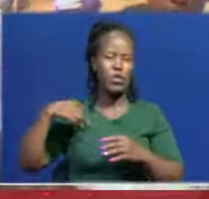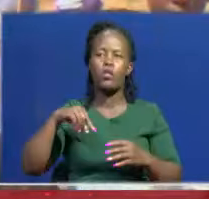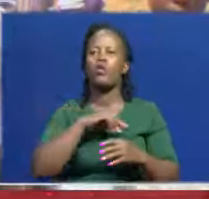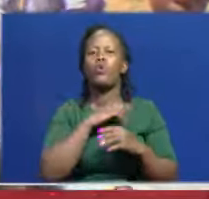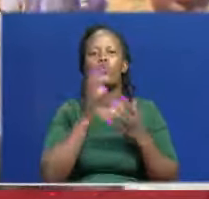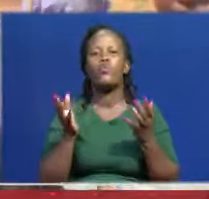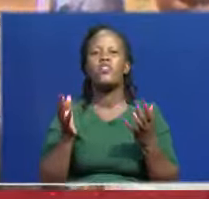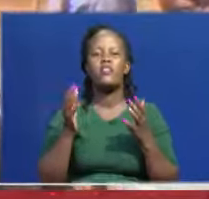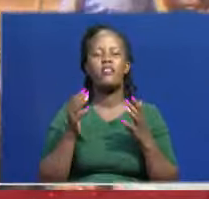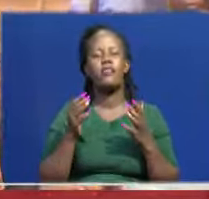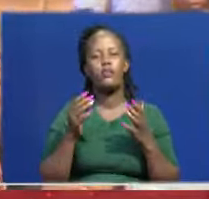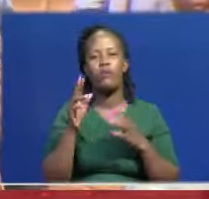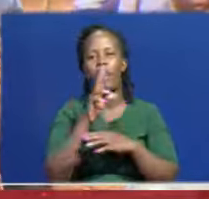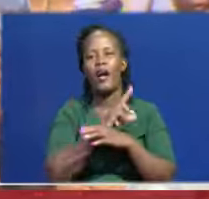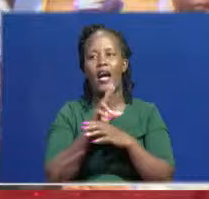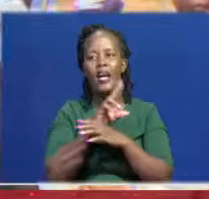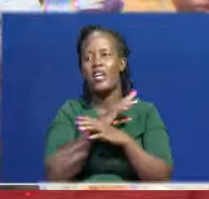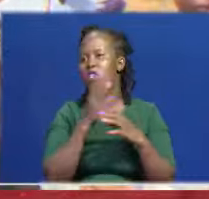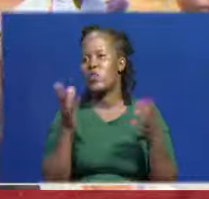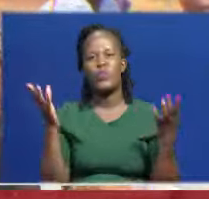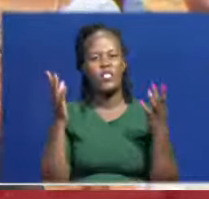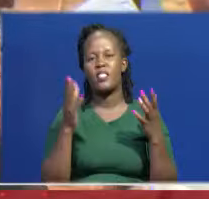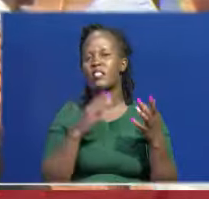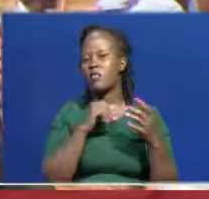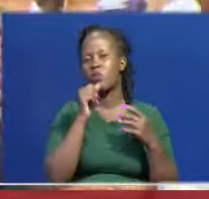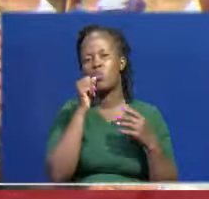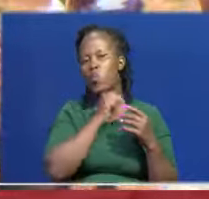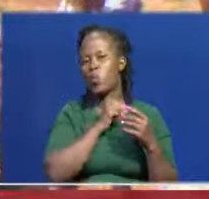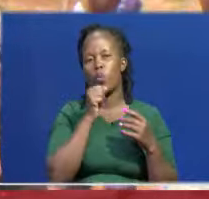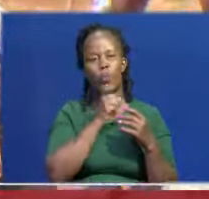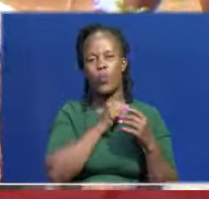kutumia mbinu ambazo ni za